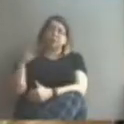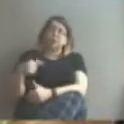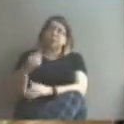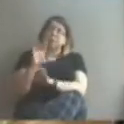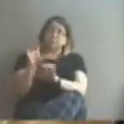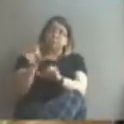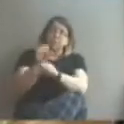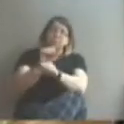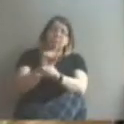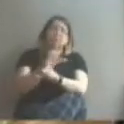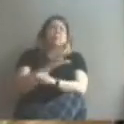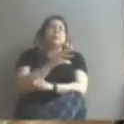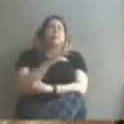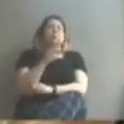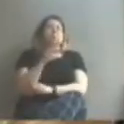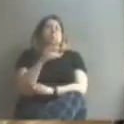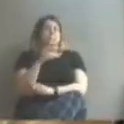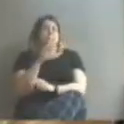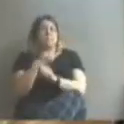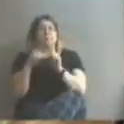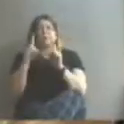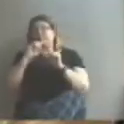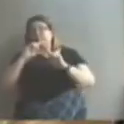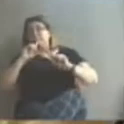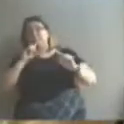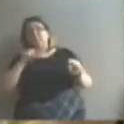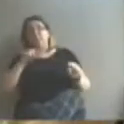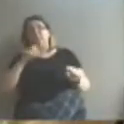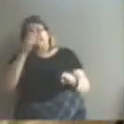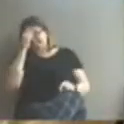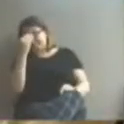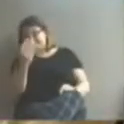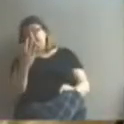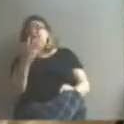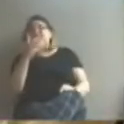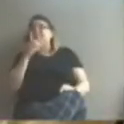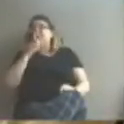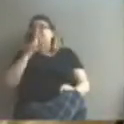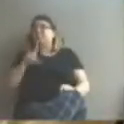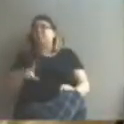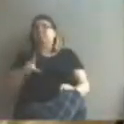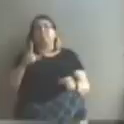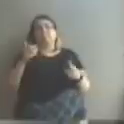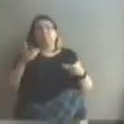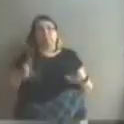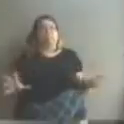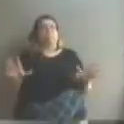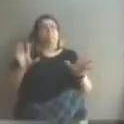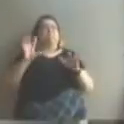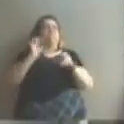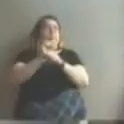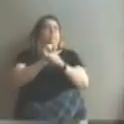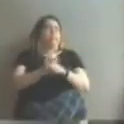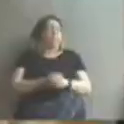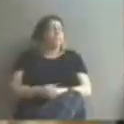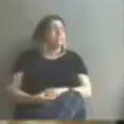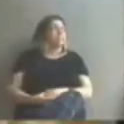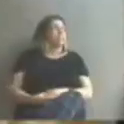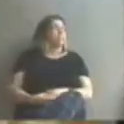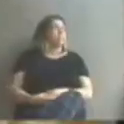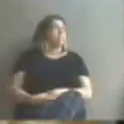the work, but being able to report to the board that it's getting done. Thank you.